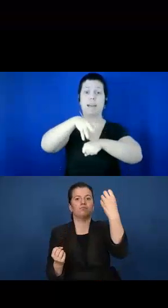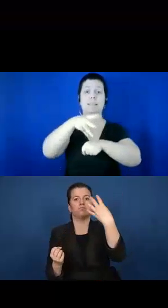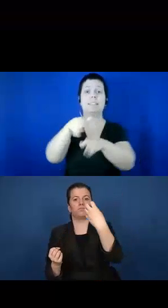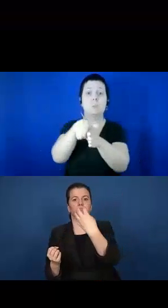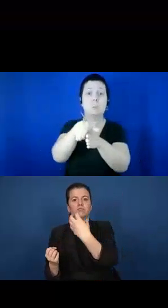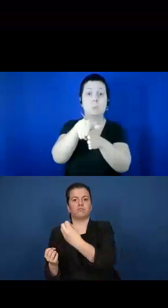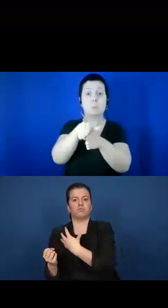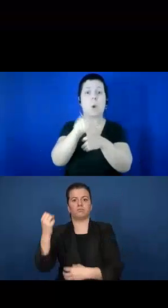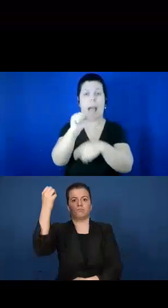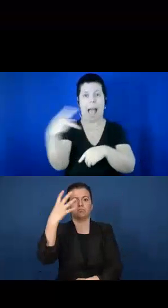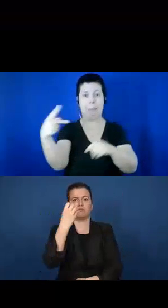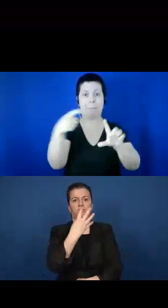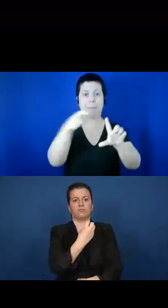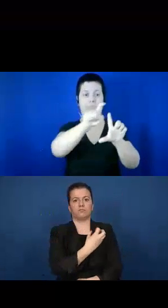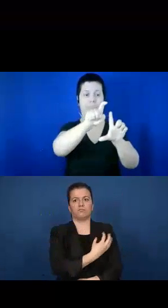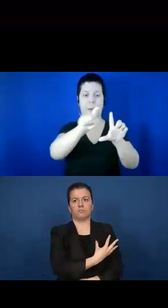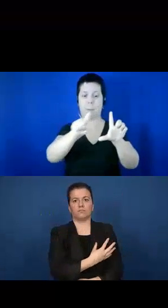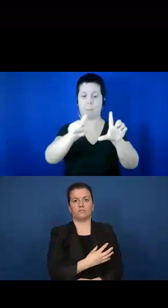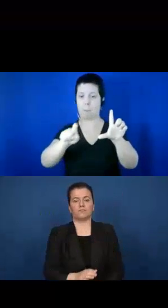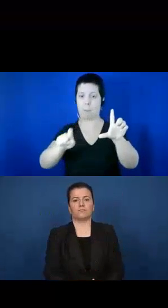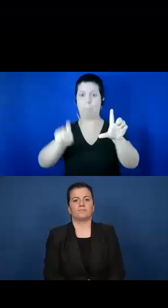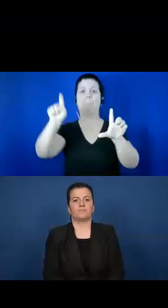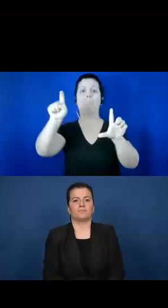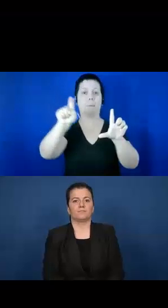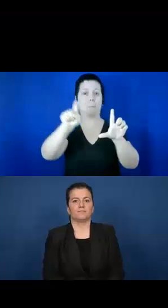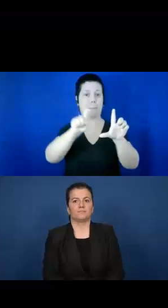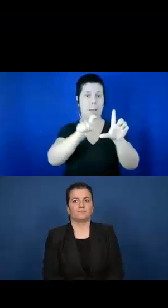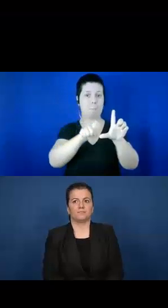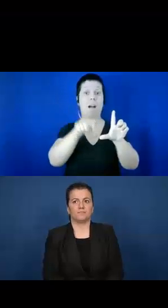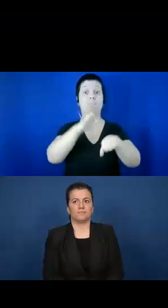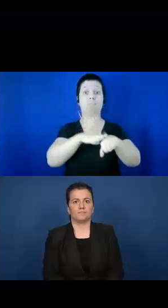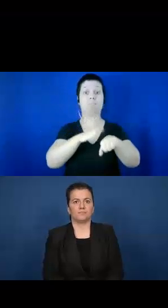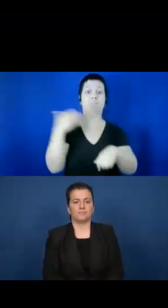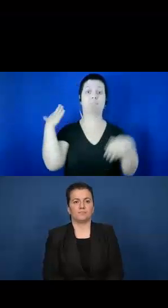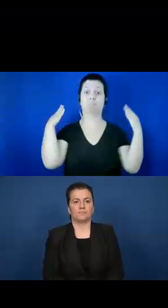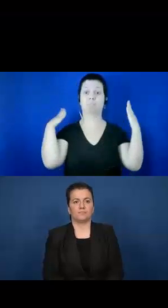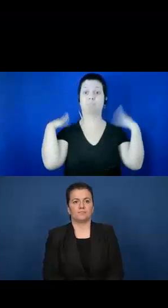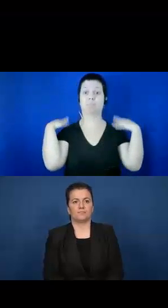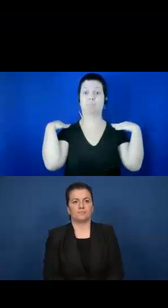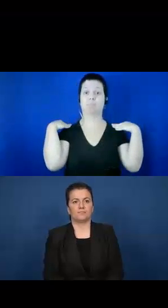the actuators in the exact order that I indicate by the mouse.